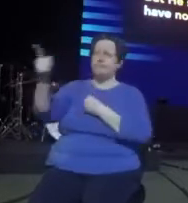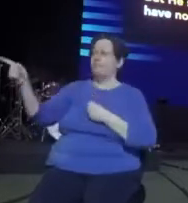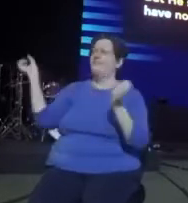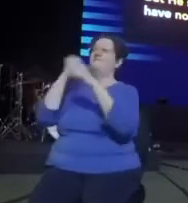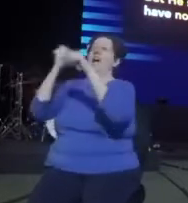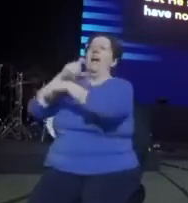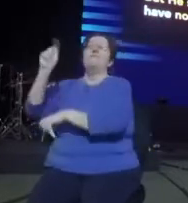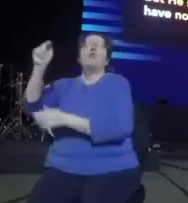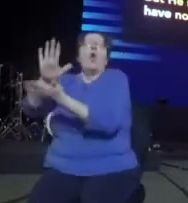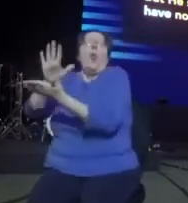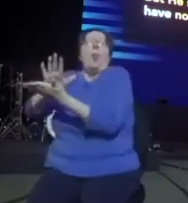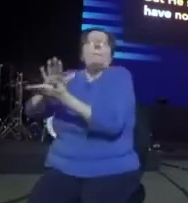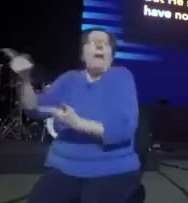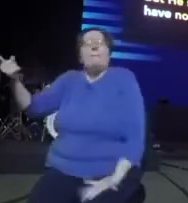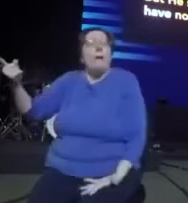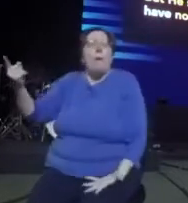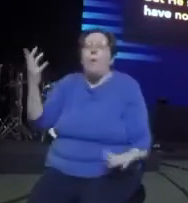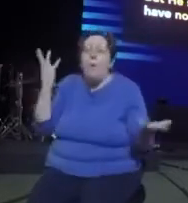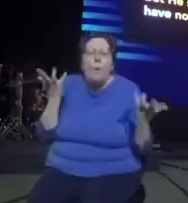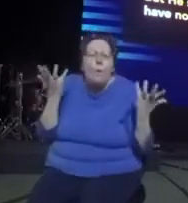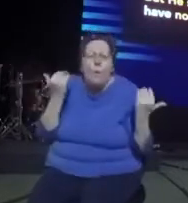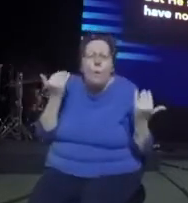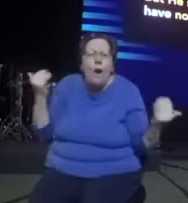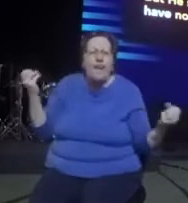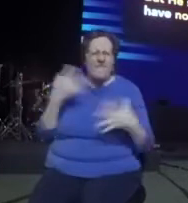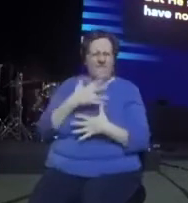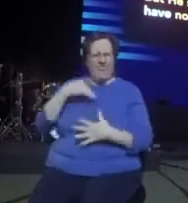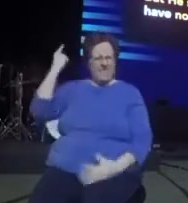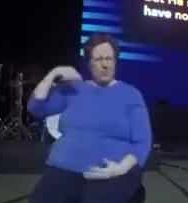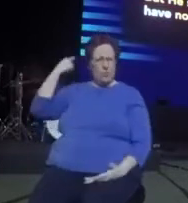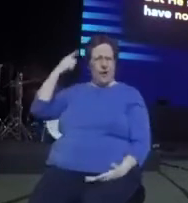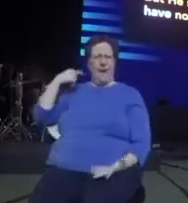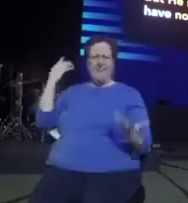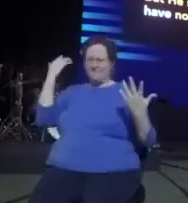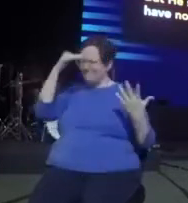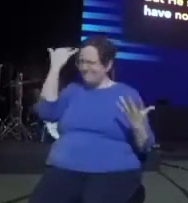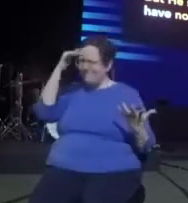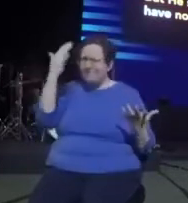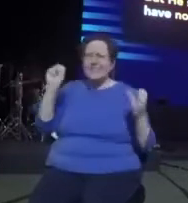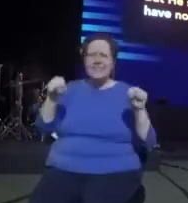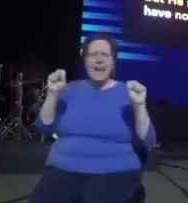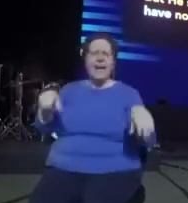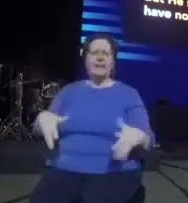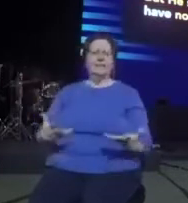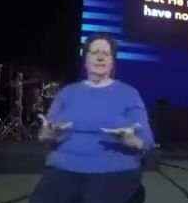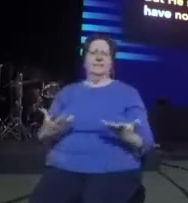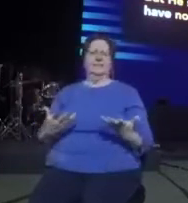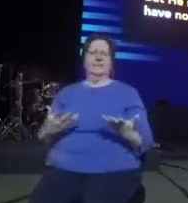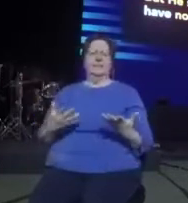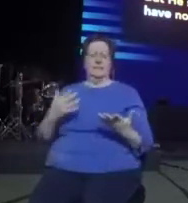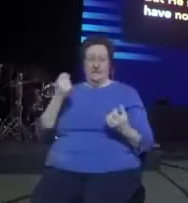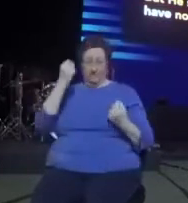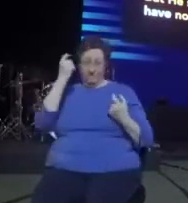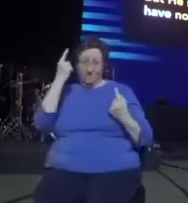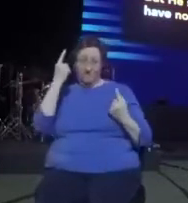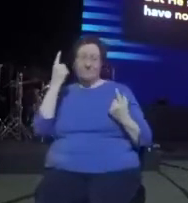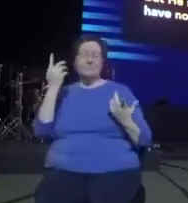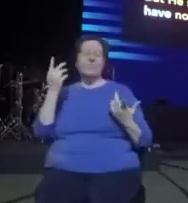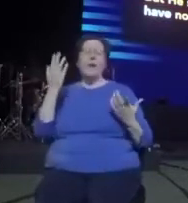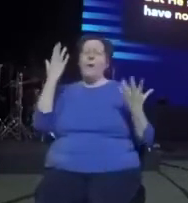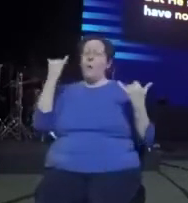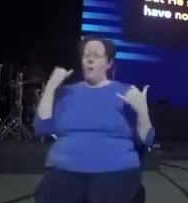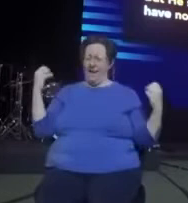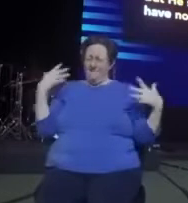paper they can get a hold of. I mean, you talk about insanity. That's insanity. You know what I'm saying? Why are they